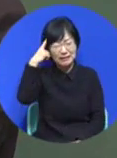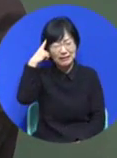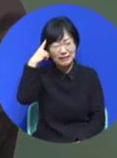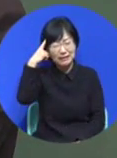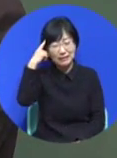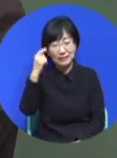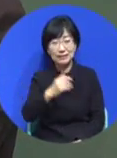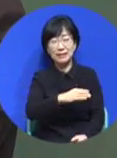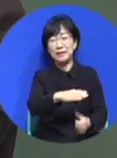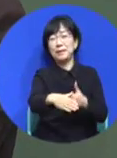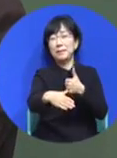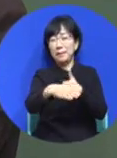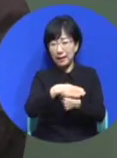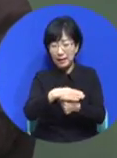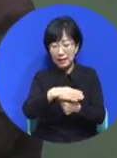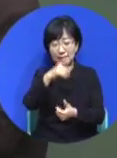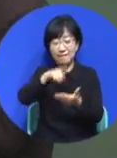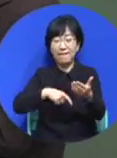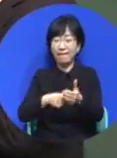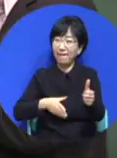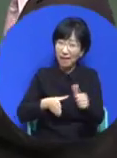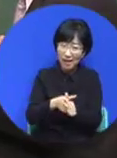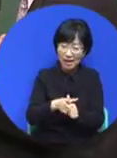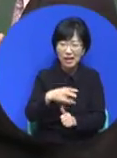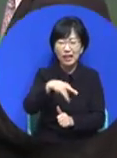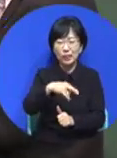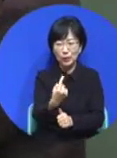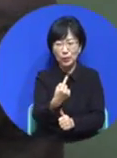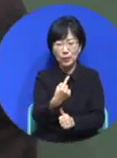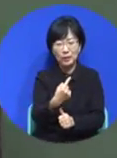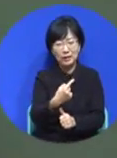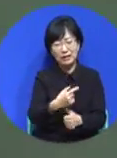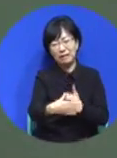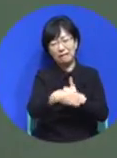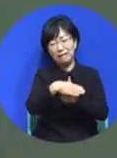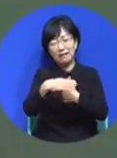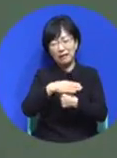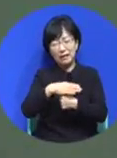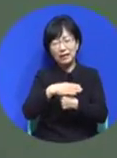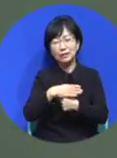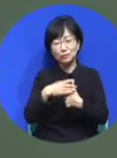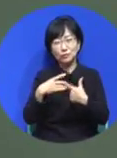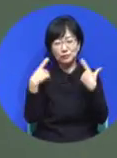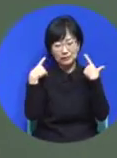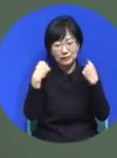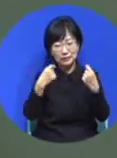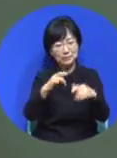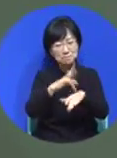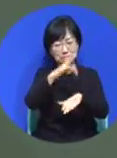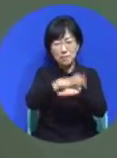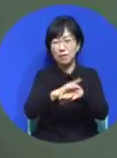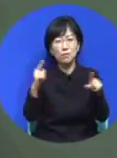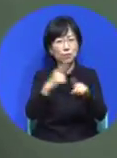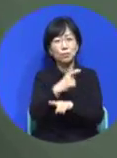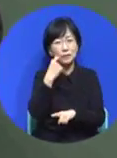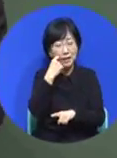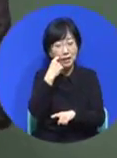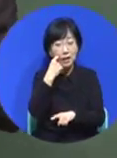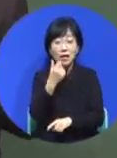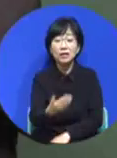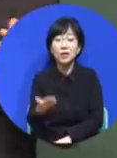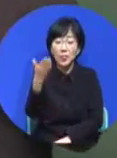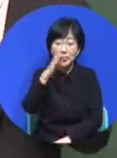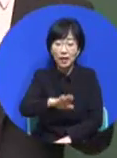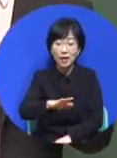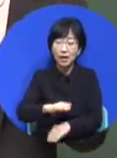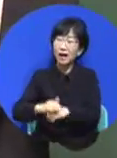I thought to myself, even if I did anything to them, they're still not going to change. So I said, God, why are you